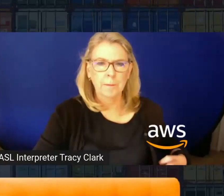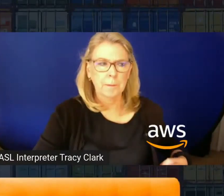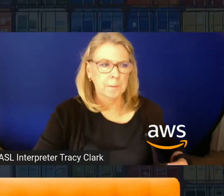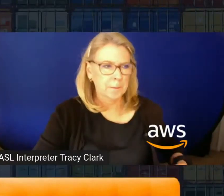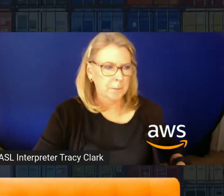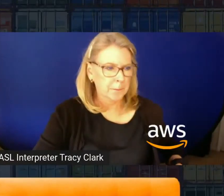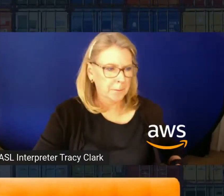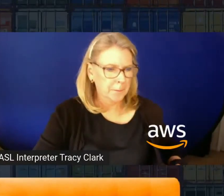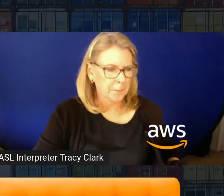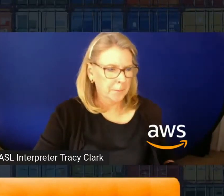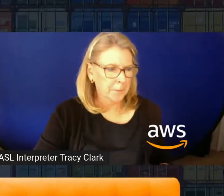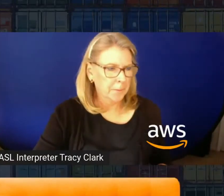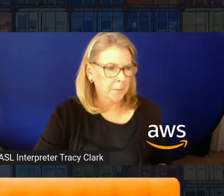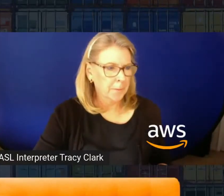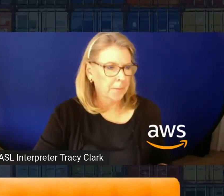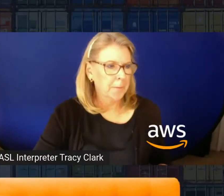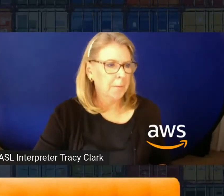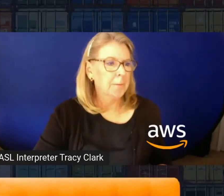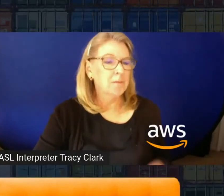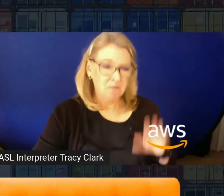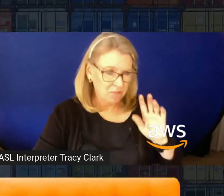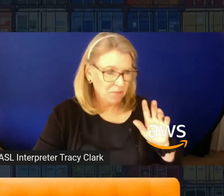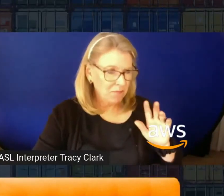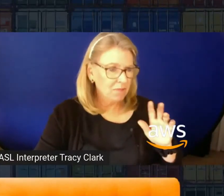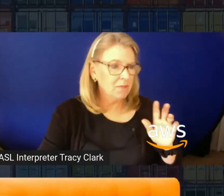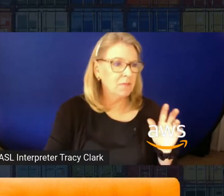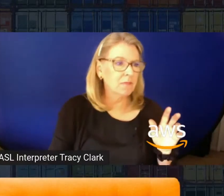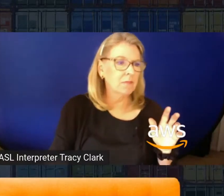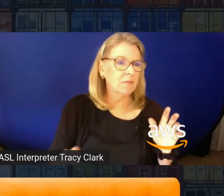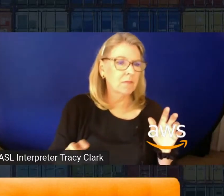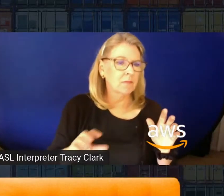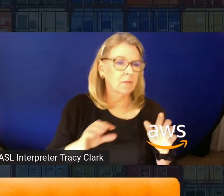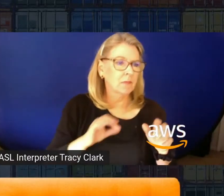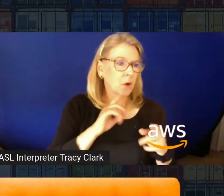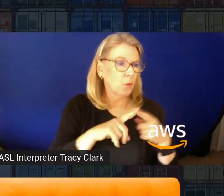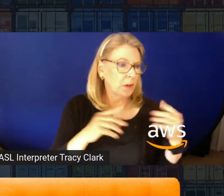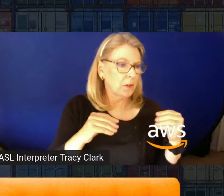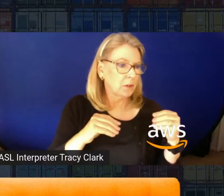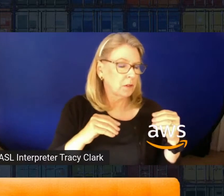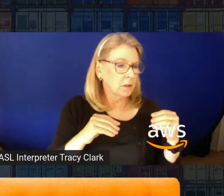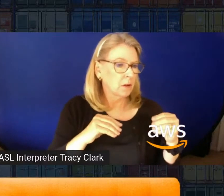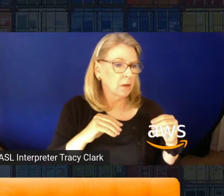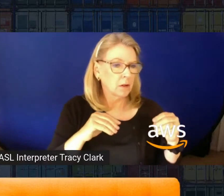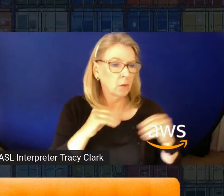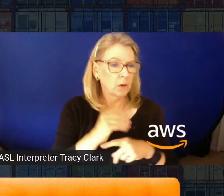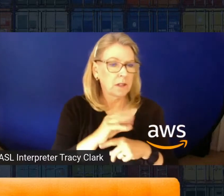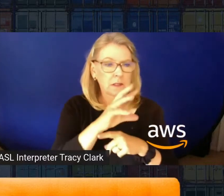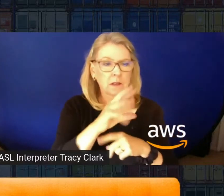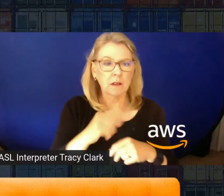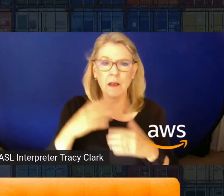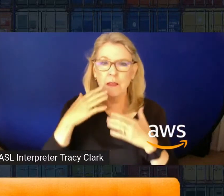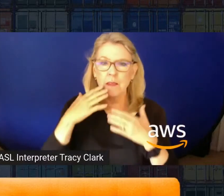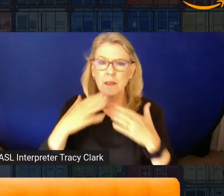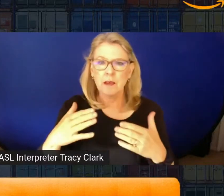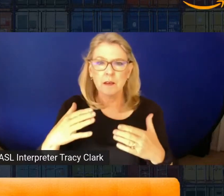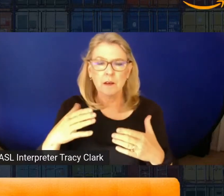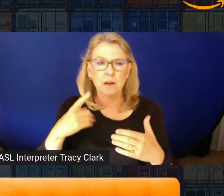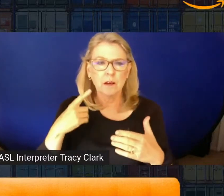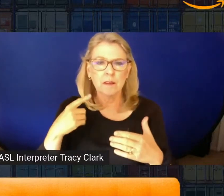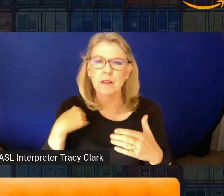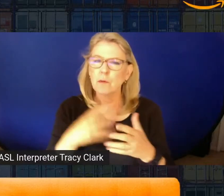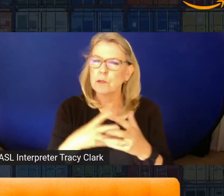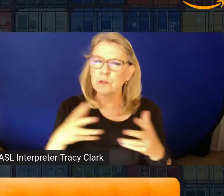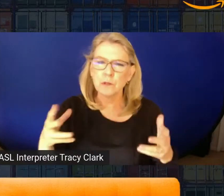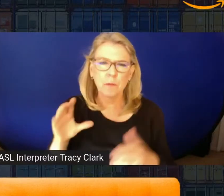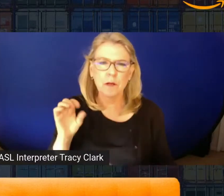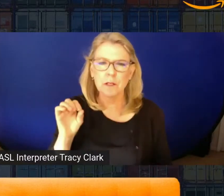Oh, I did that. Welcome back. Thanks for joining us, Bob. That had so much content. Like, I'm excited